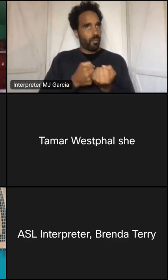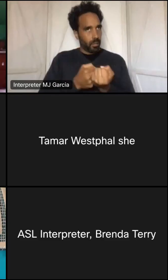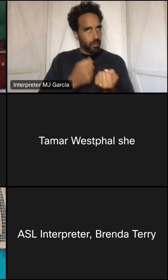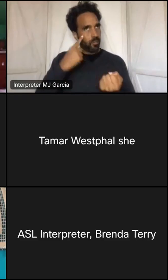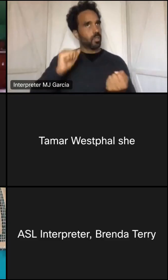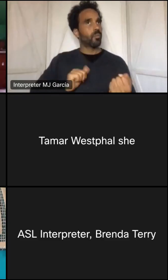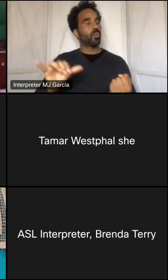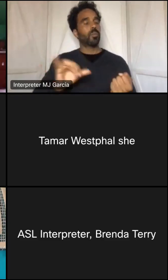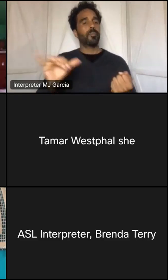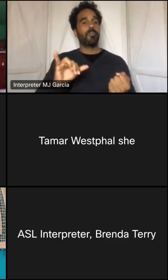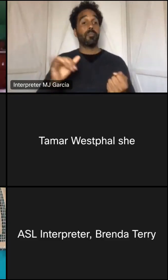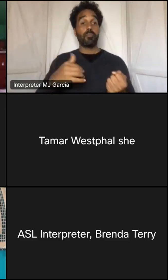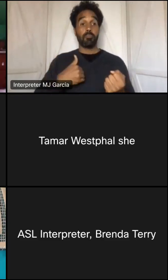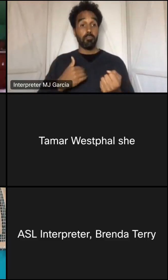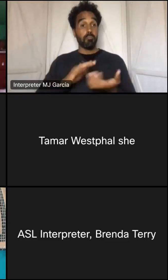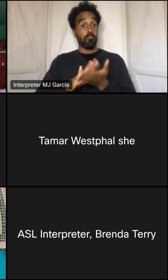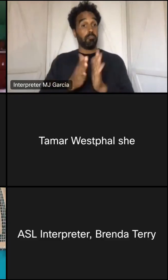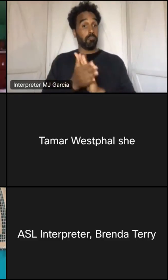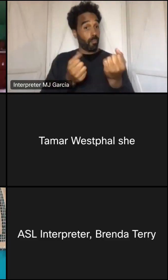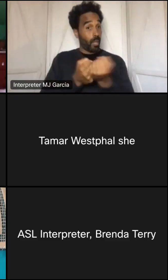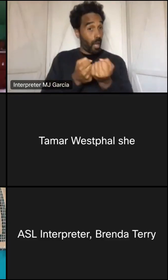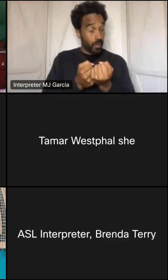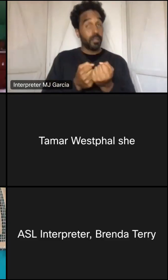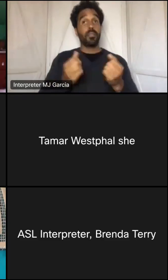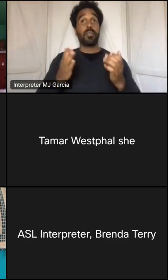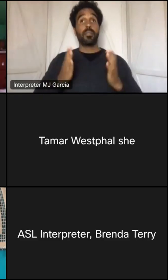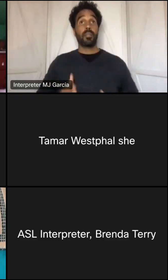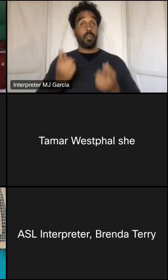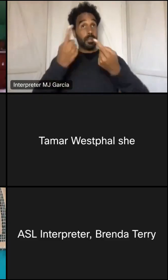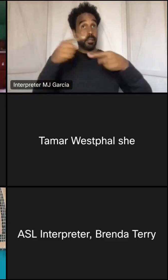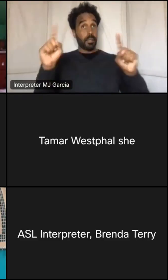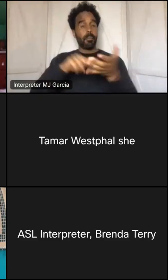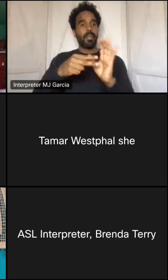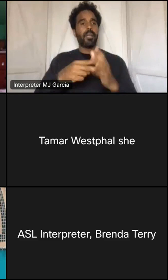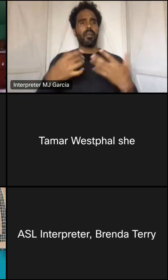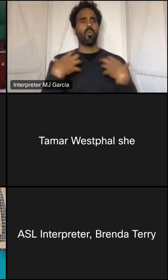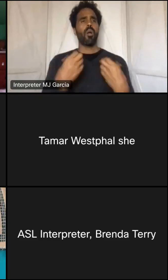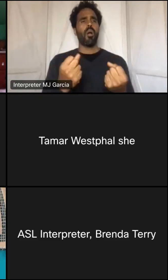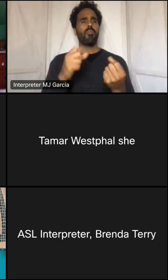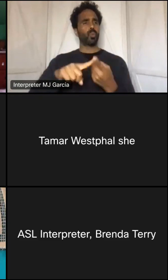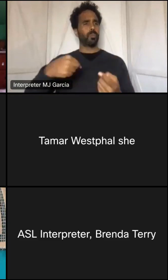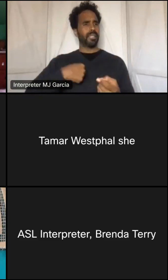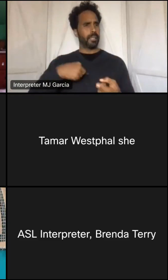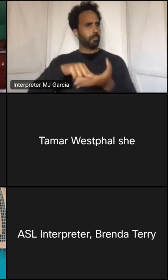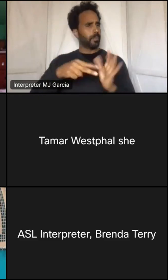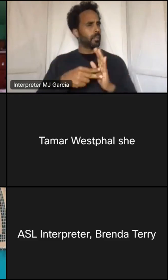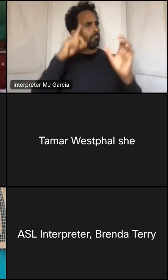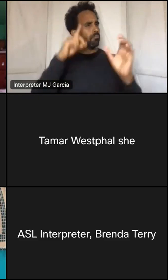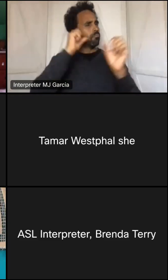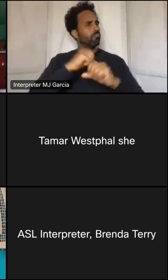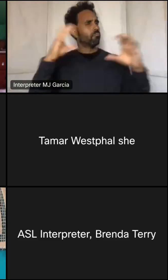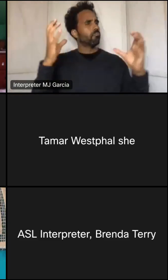is figuring out what recovery meant for me, right? For me, it meant finding purpose. It meant being able to